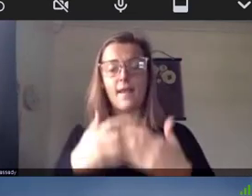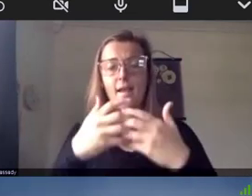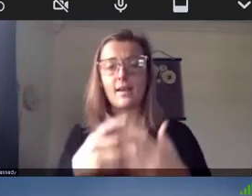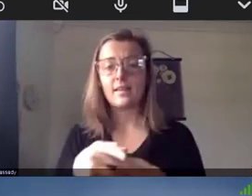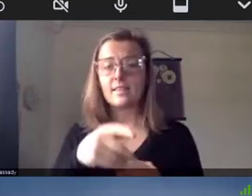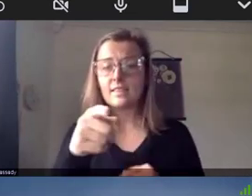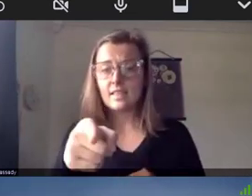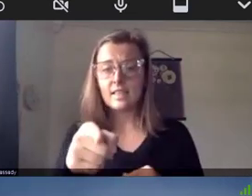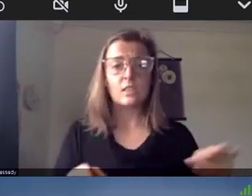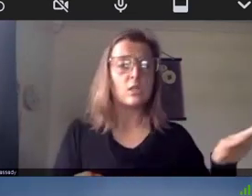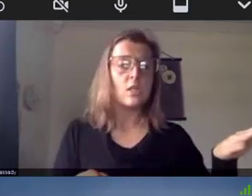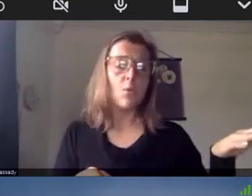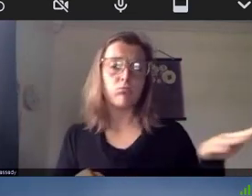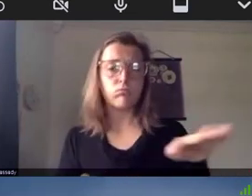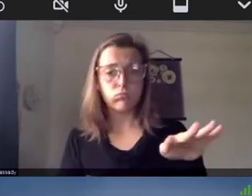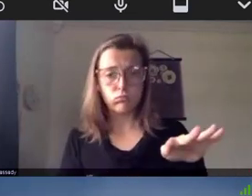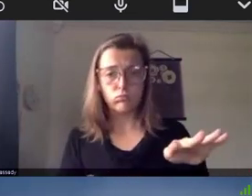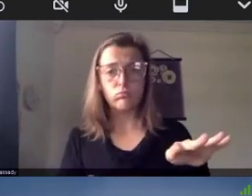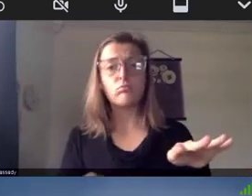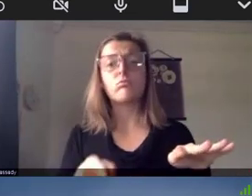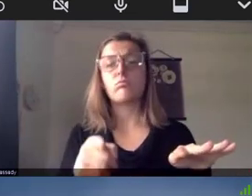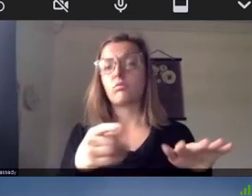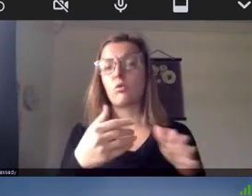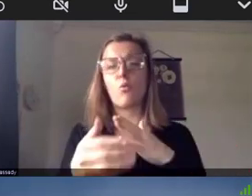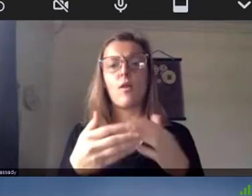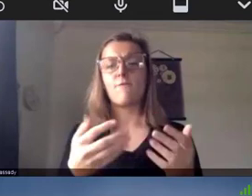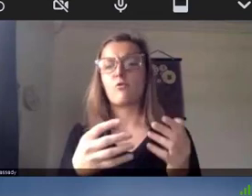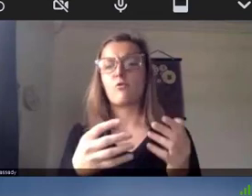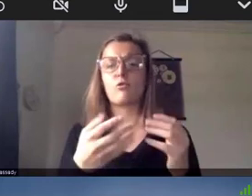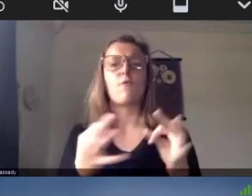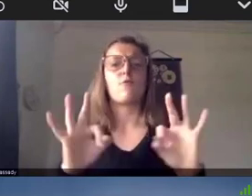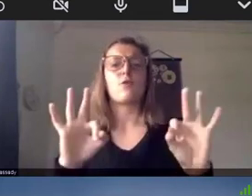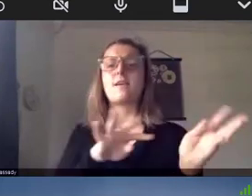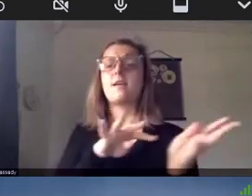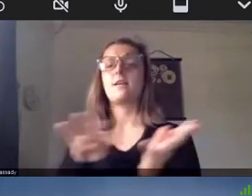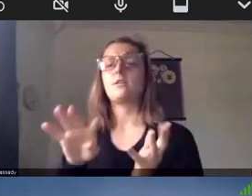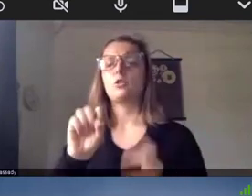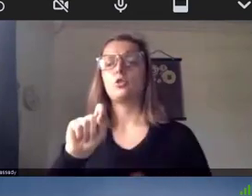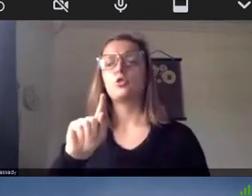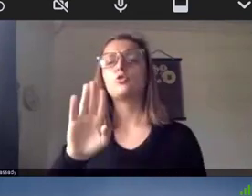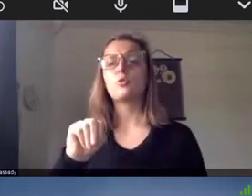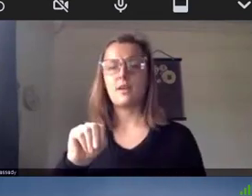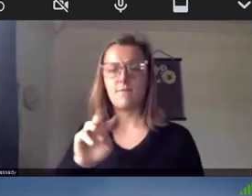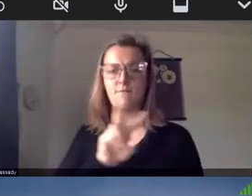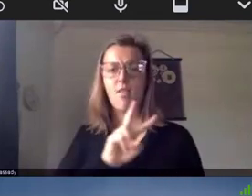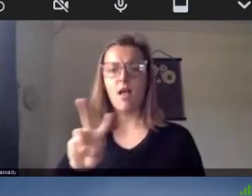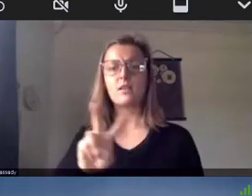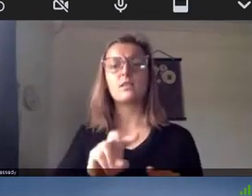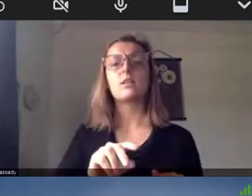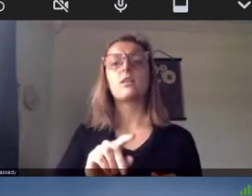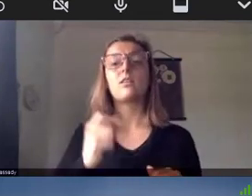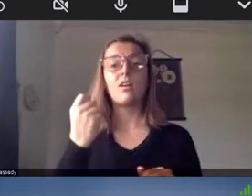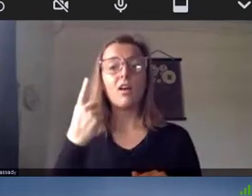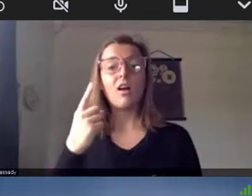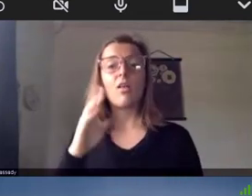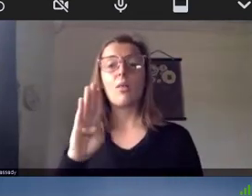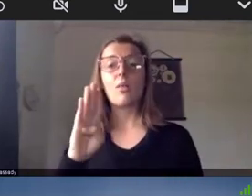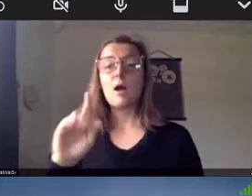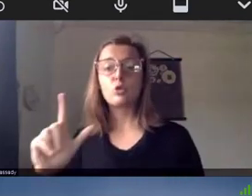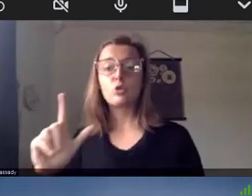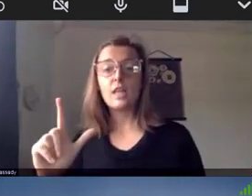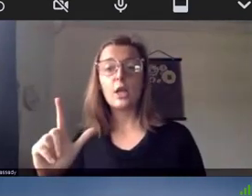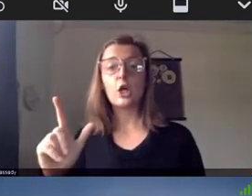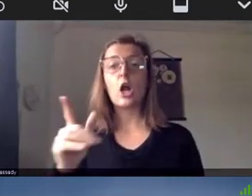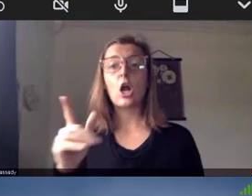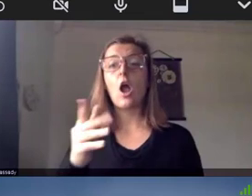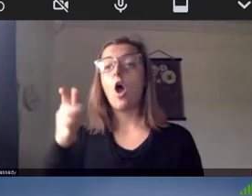stream velocity is, and the boundary layer it only comes out over here, but they haven't overlapped yet. But then once we get into this